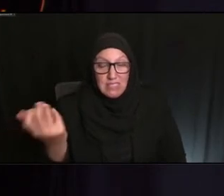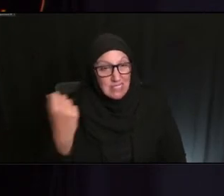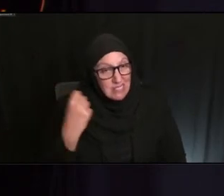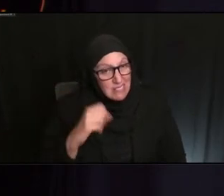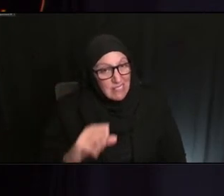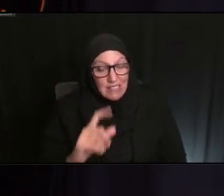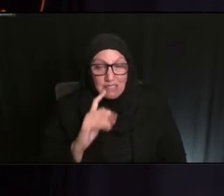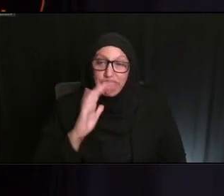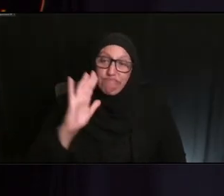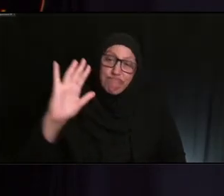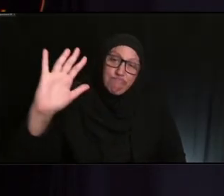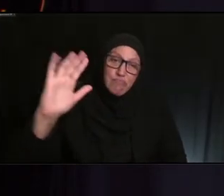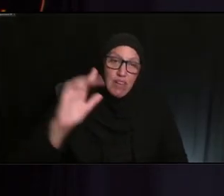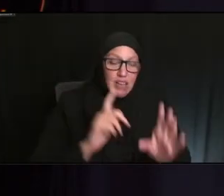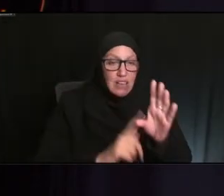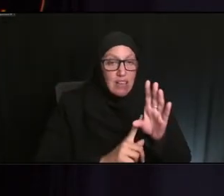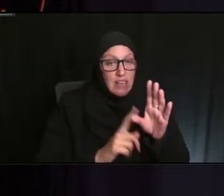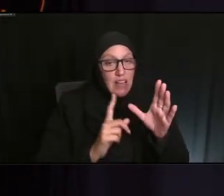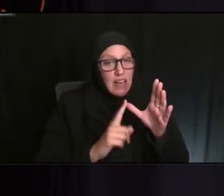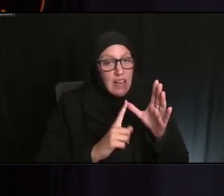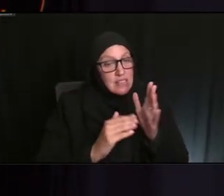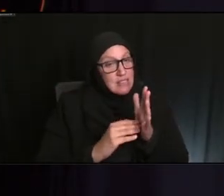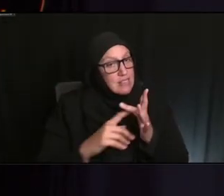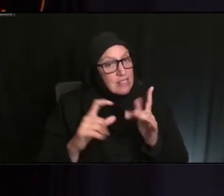listen, Yazid